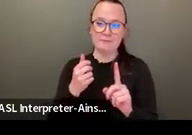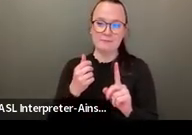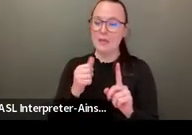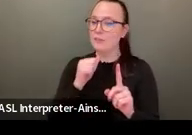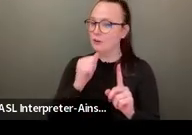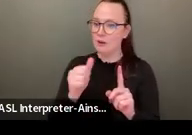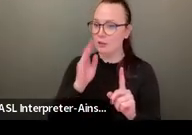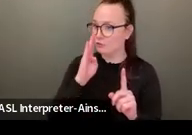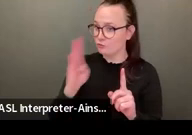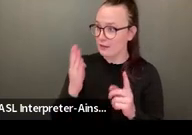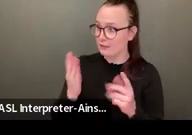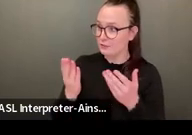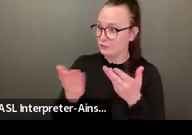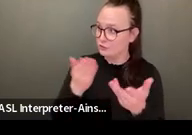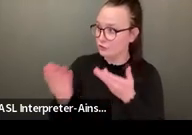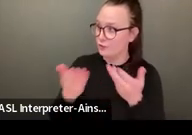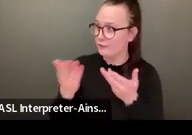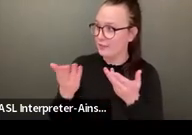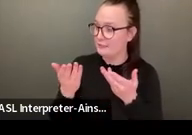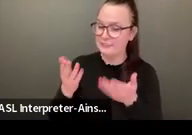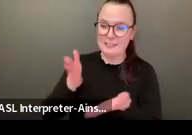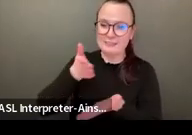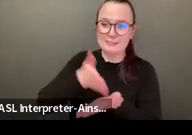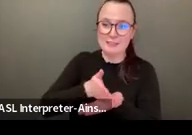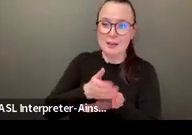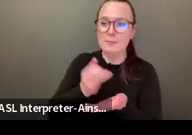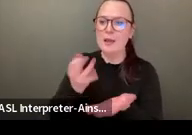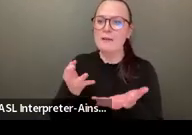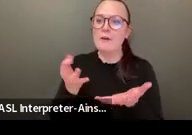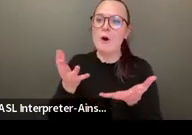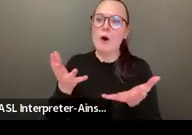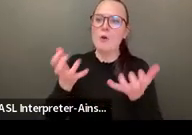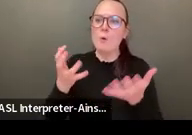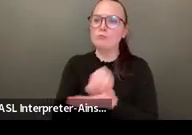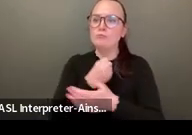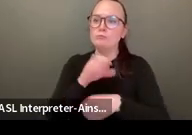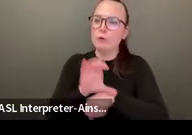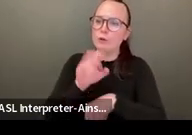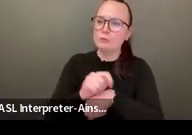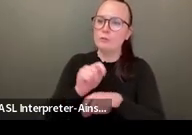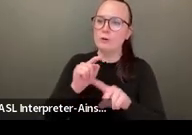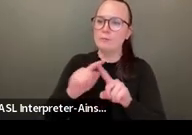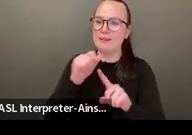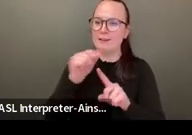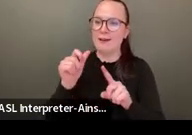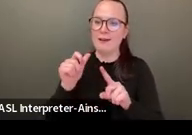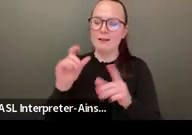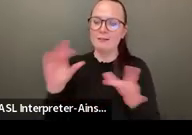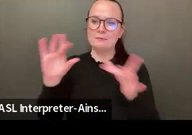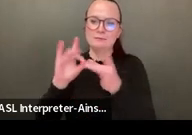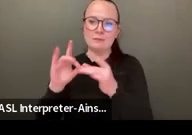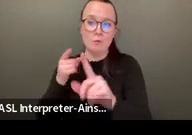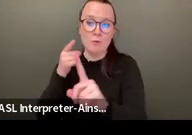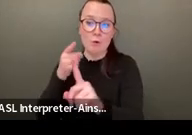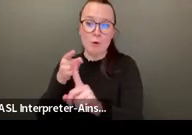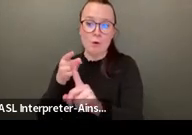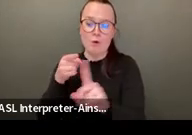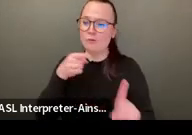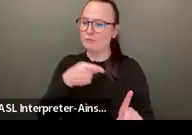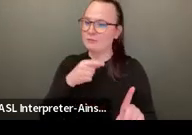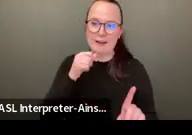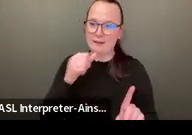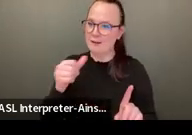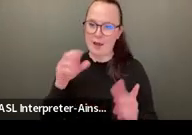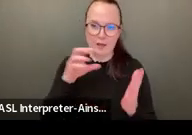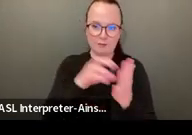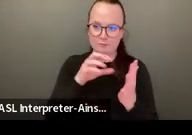and they're like, oh, I want to do a consult, but they don't have it aligned to a goal, then that is not going to go in section